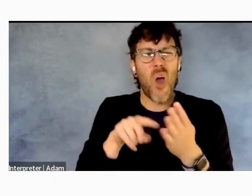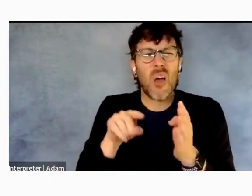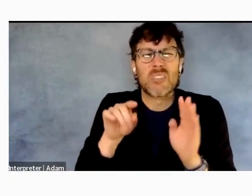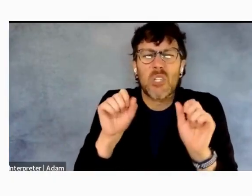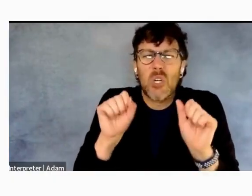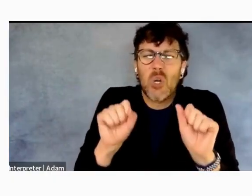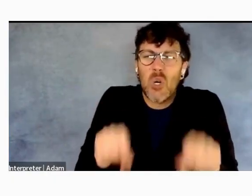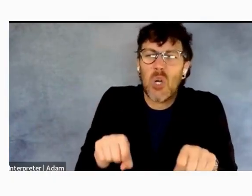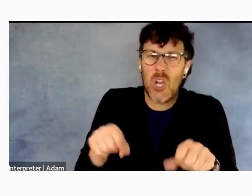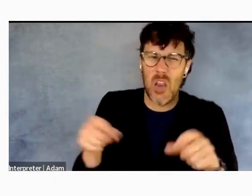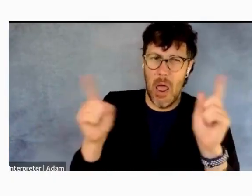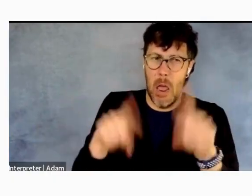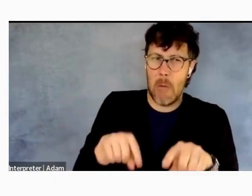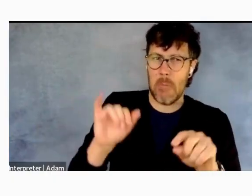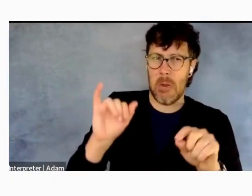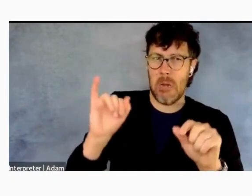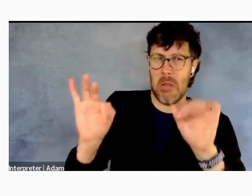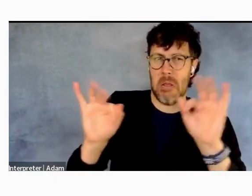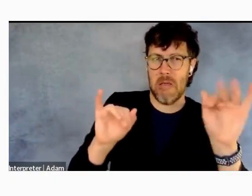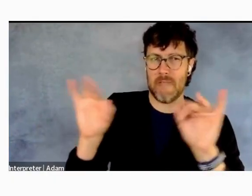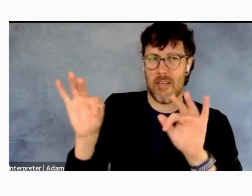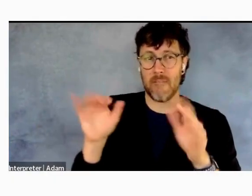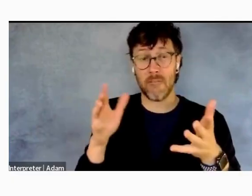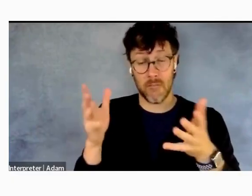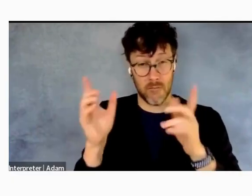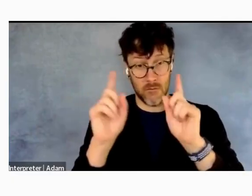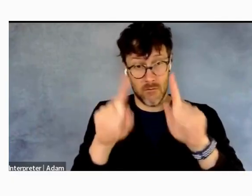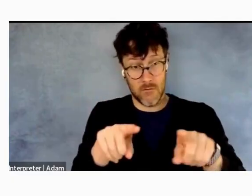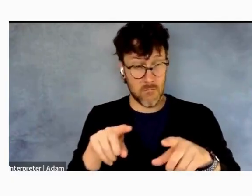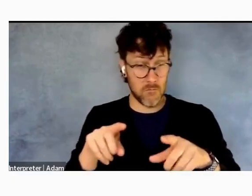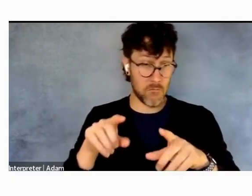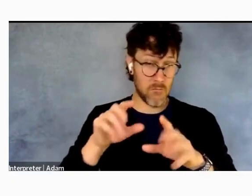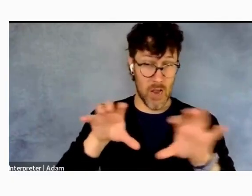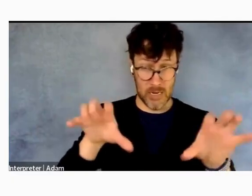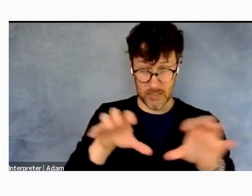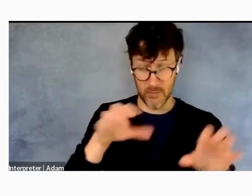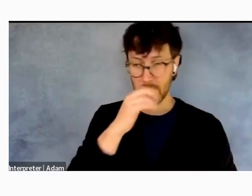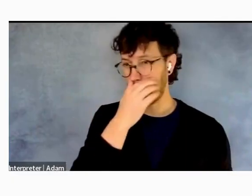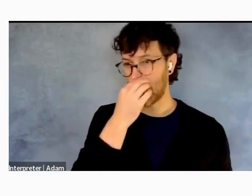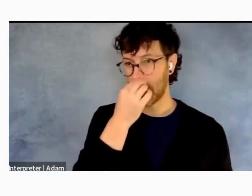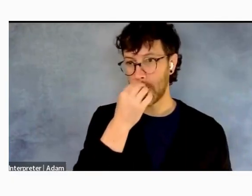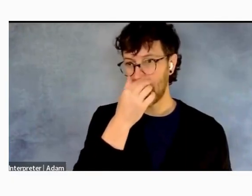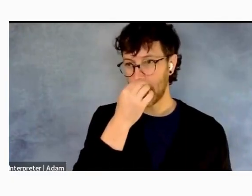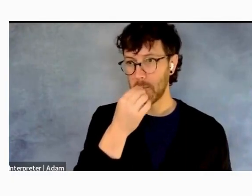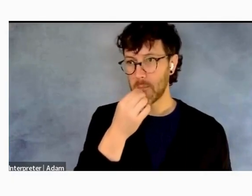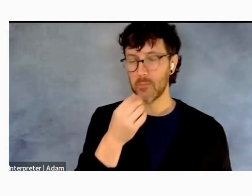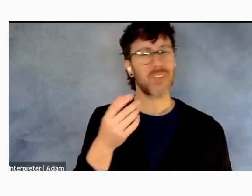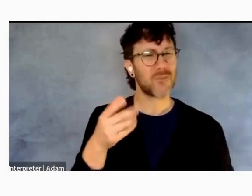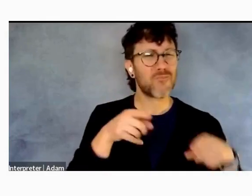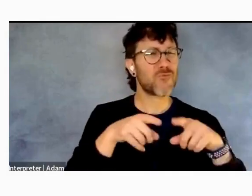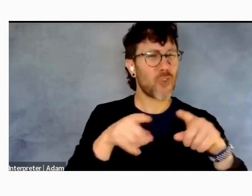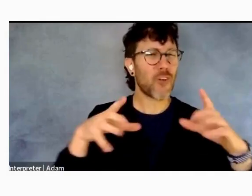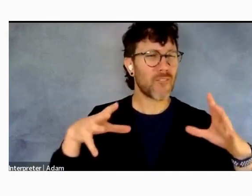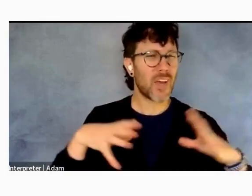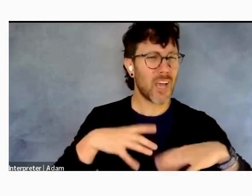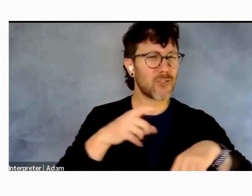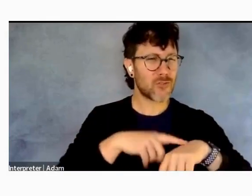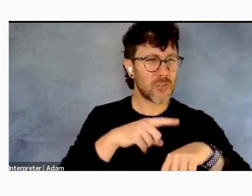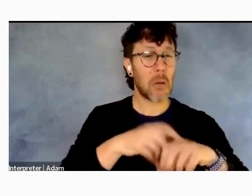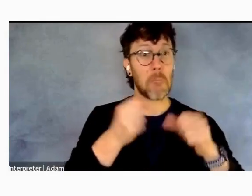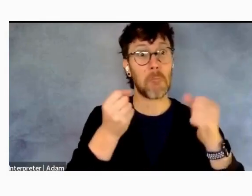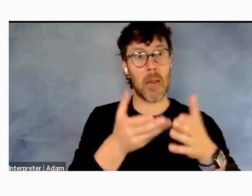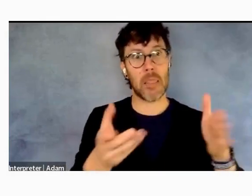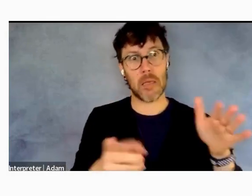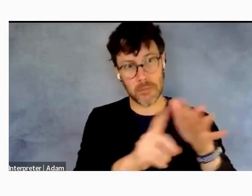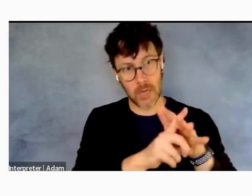those activities that you'll be doing. And things will be coming up all vacation long that you could really